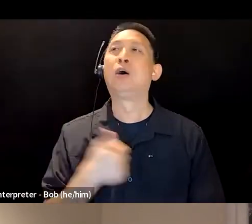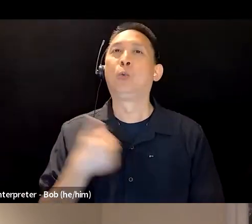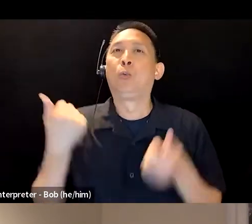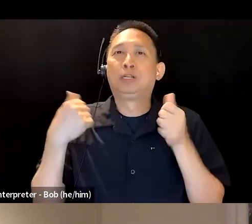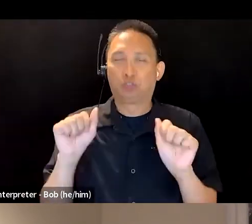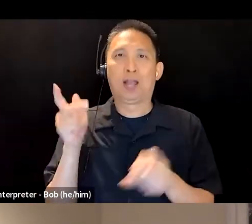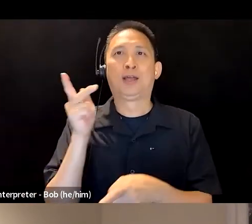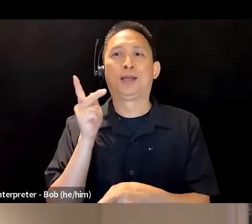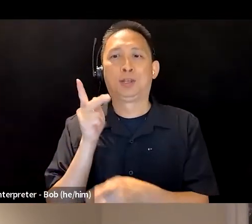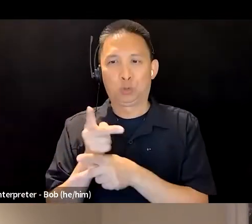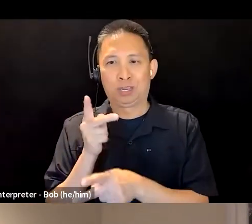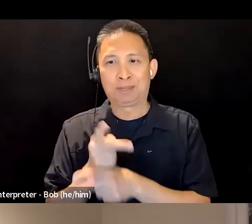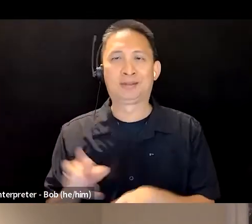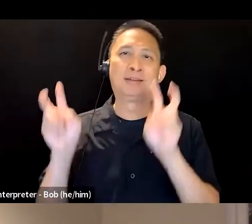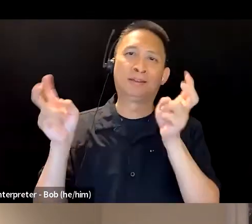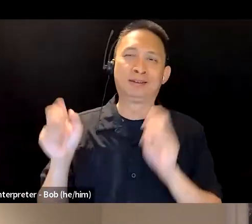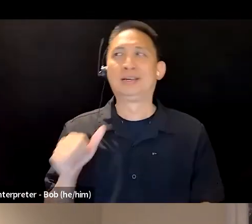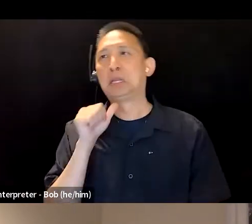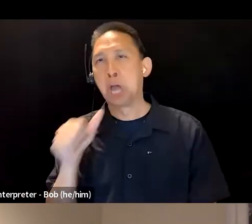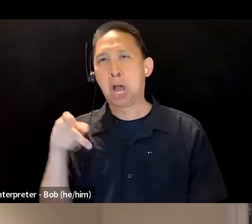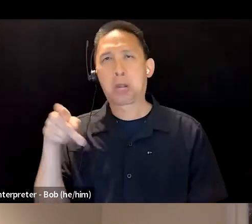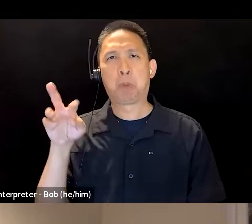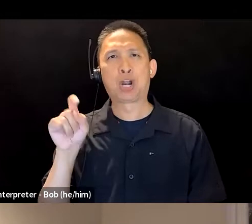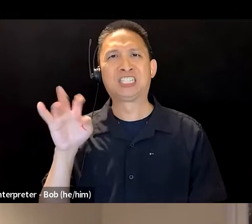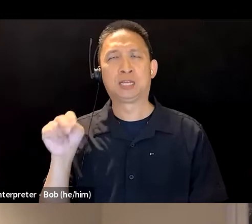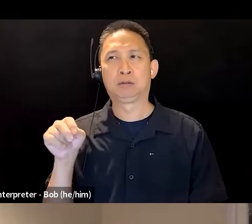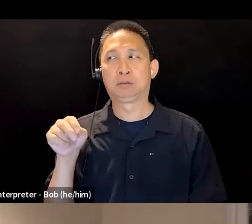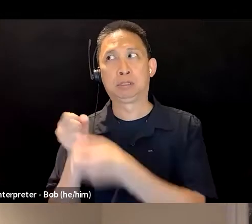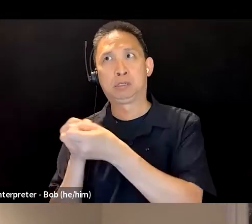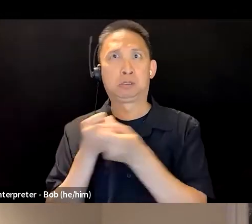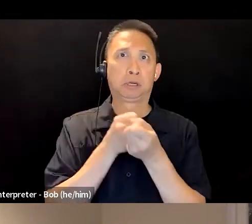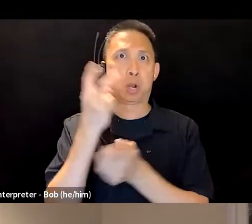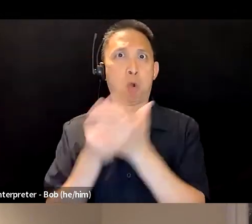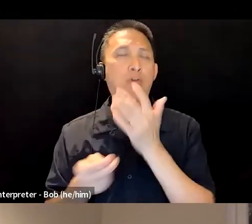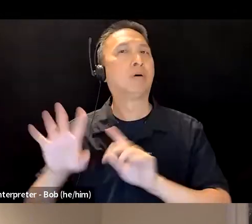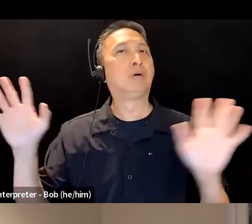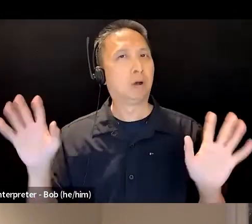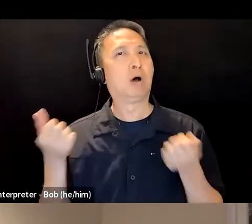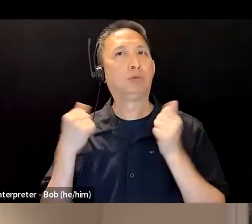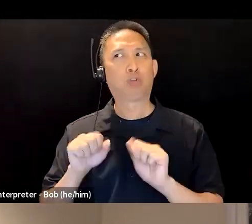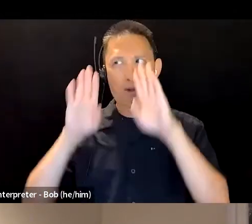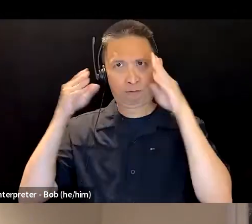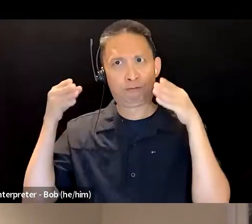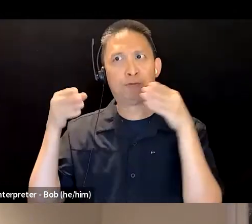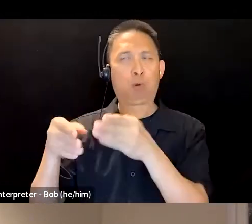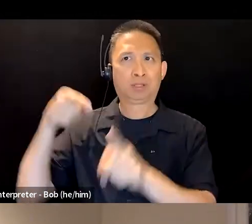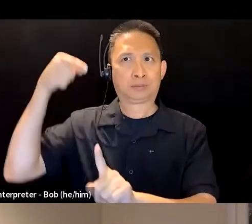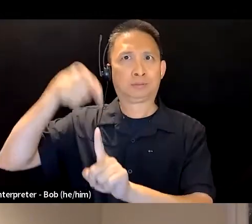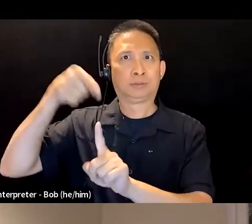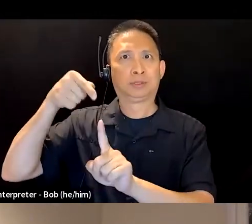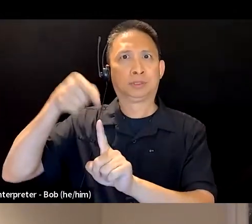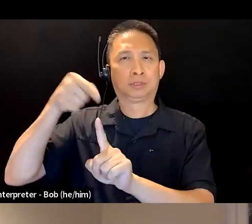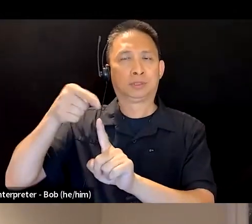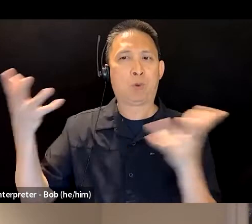nonpartisan, not because of any constraints that were coming from public media, but because I just felt like the argument